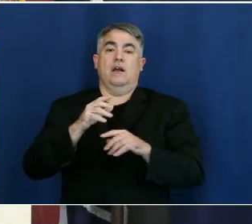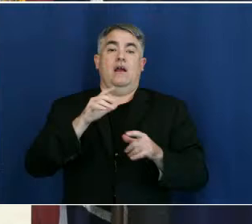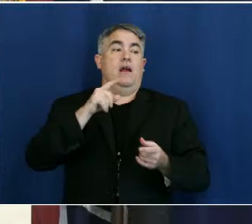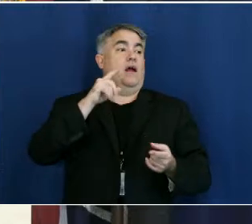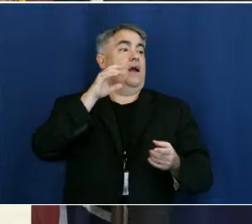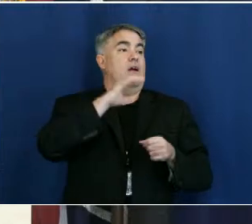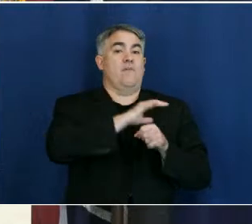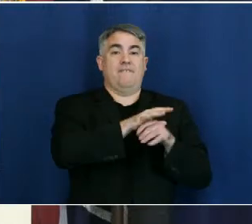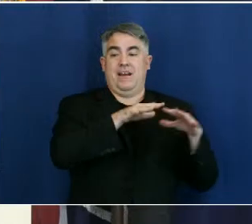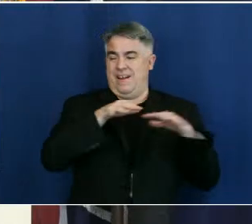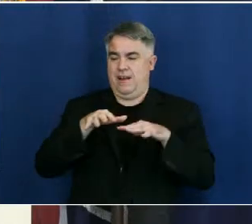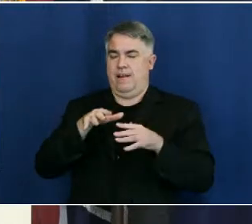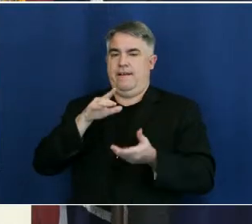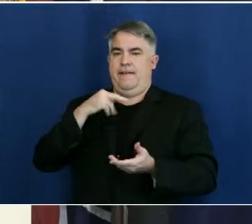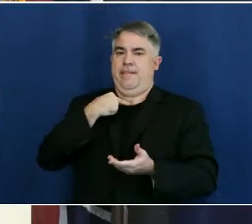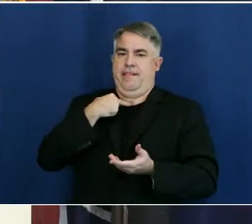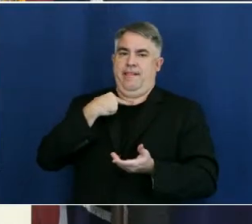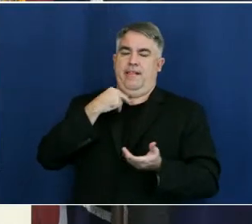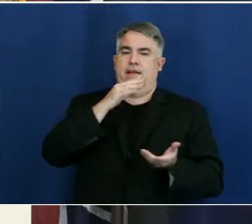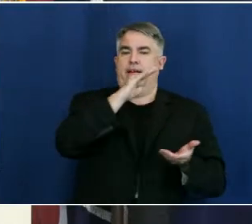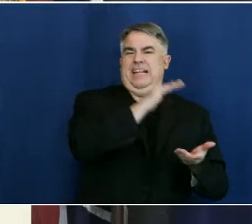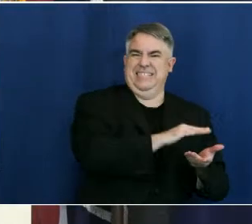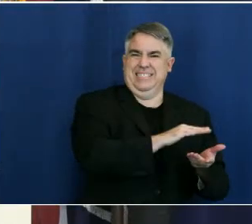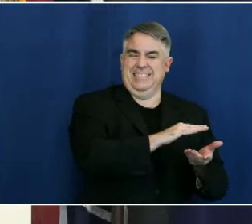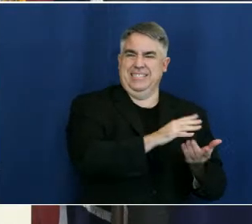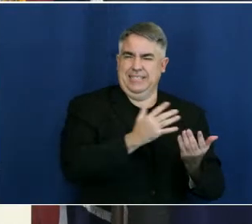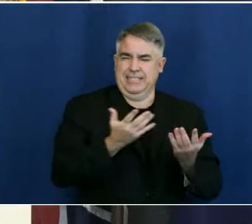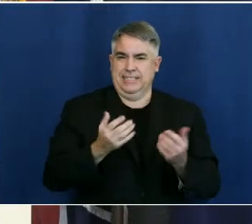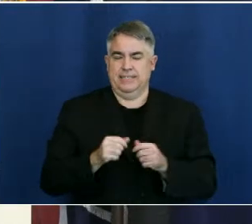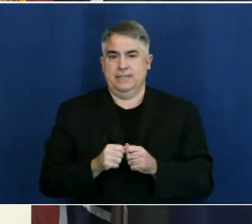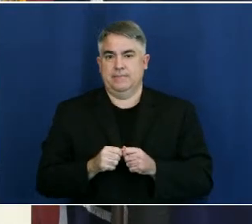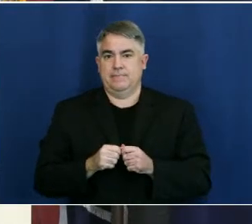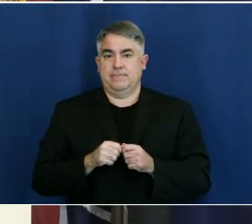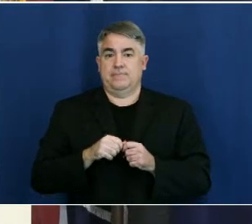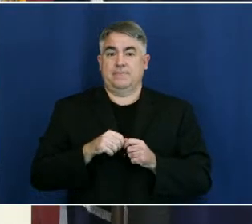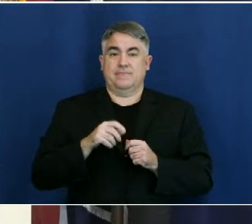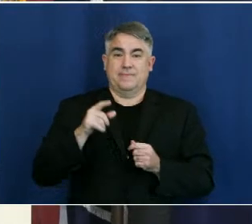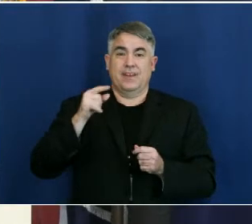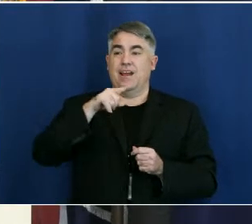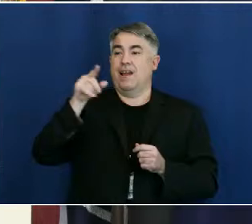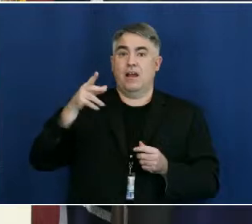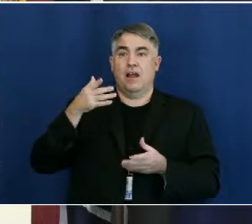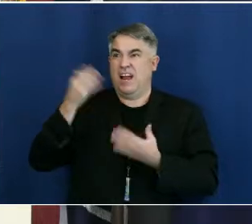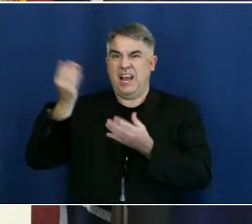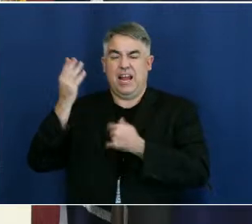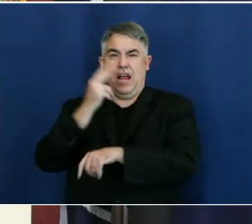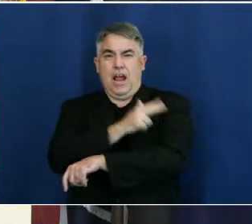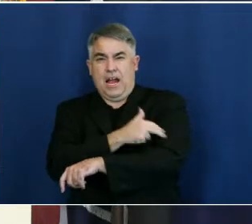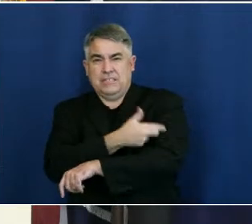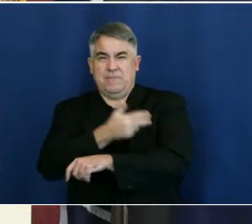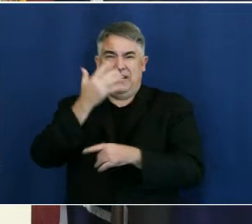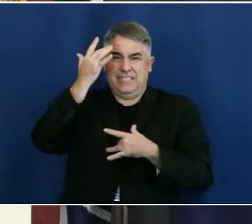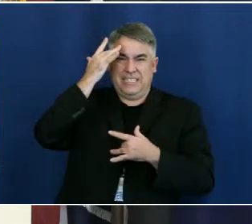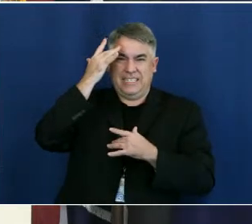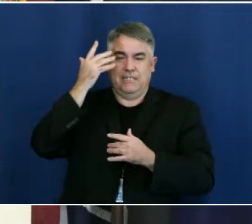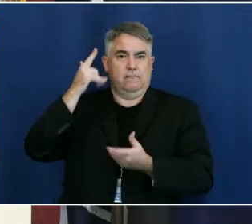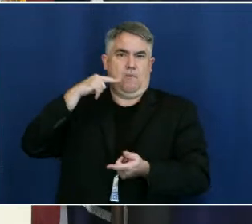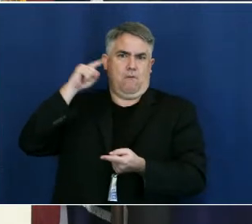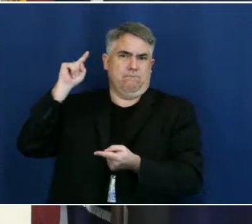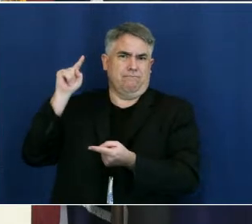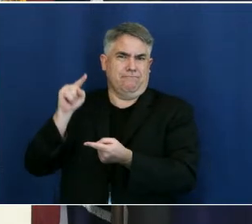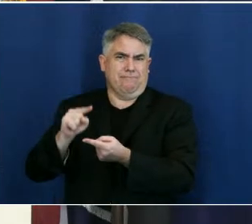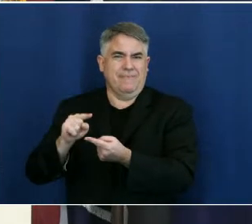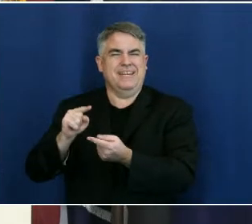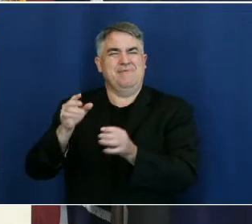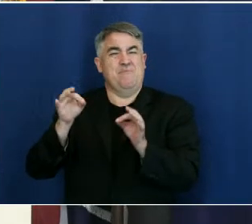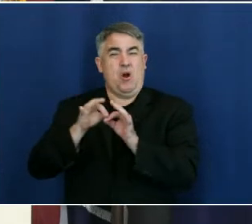the ongoing difficulties and challenges that we'll face. And so we set a goal to move as fast as possible. And I believe in